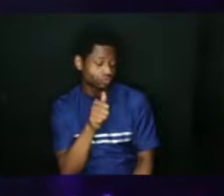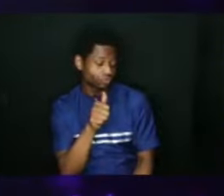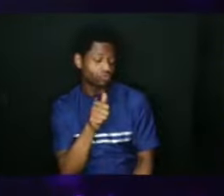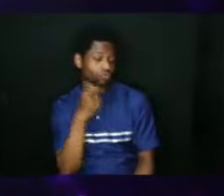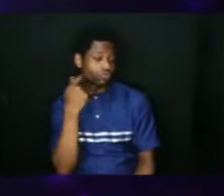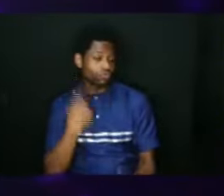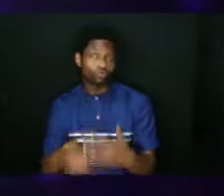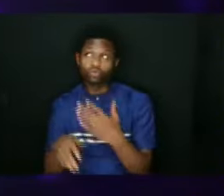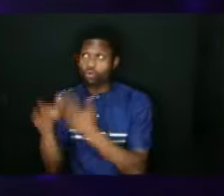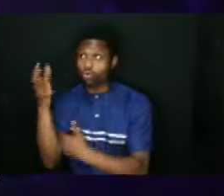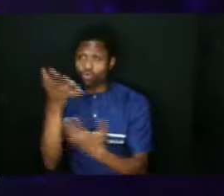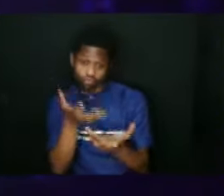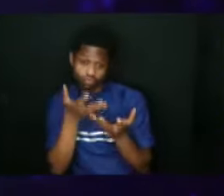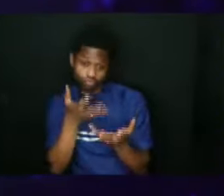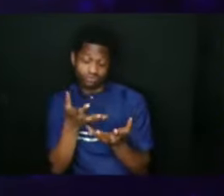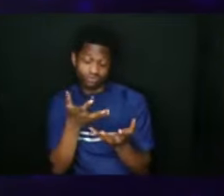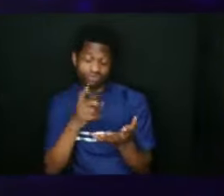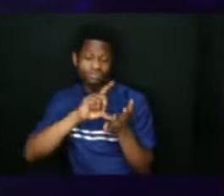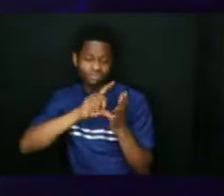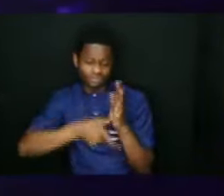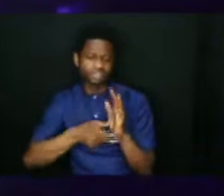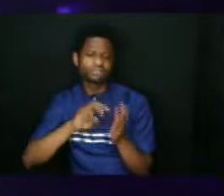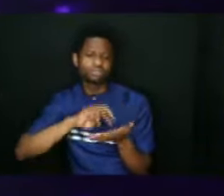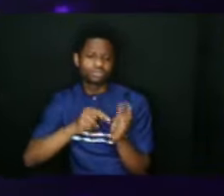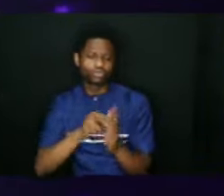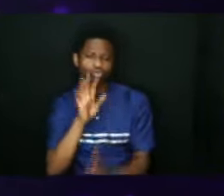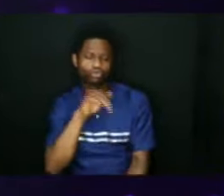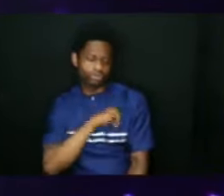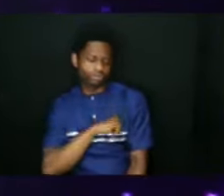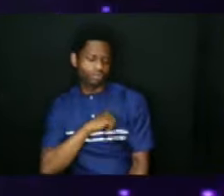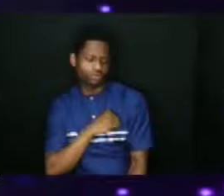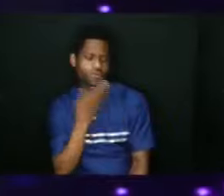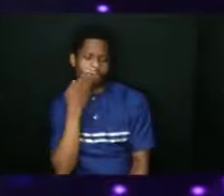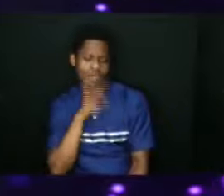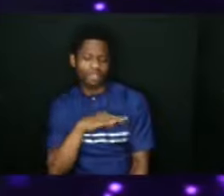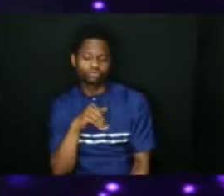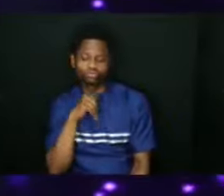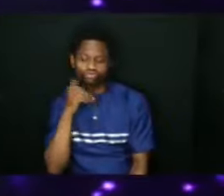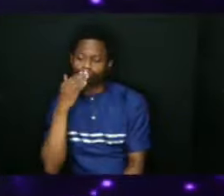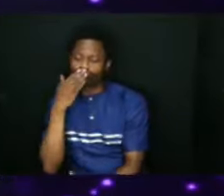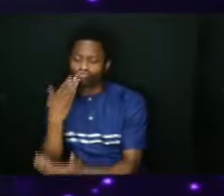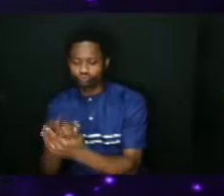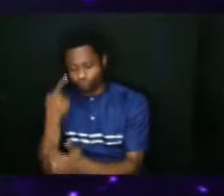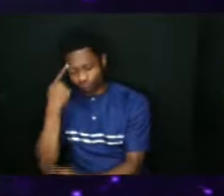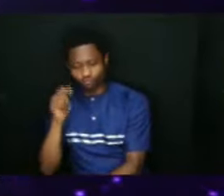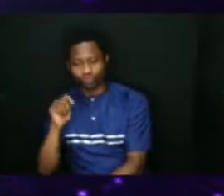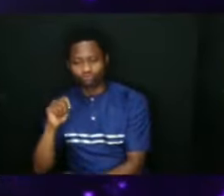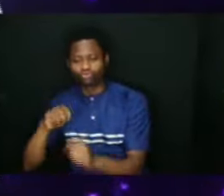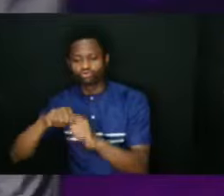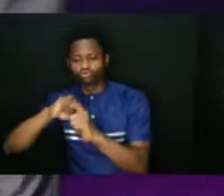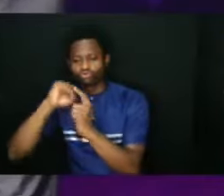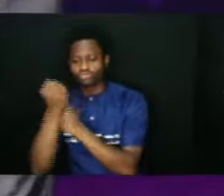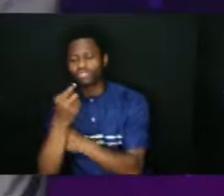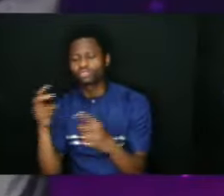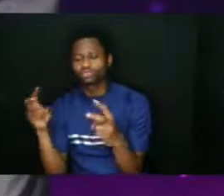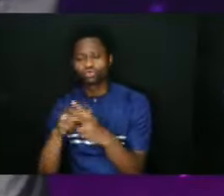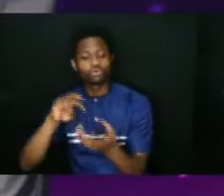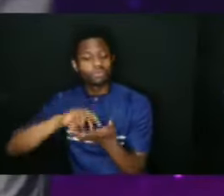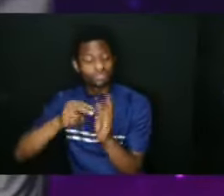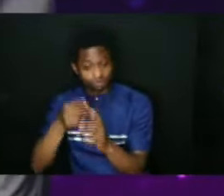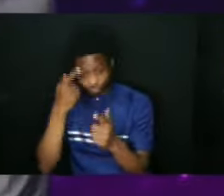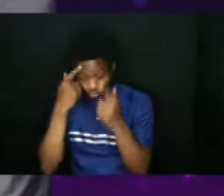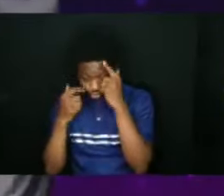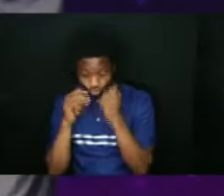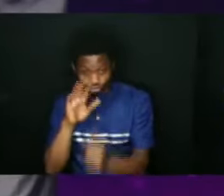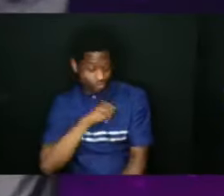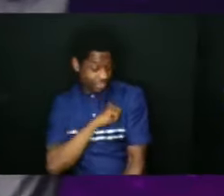what God wants, then it is an ill to the society, and therefore you cannot transform the society. Se oni ye no abrabo eyede emfi nyankopon